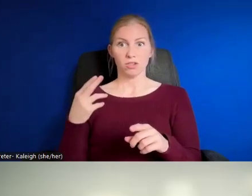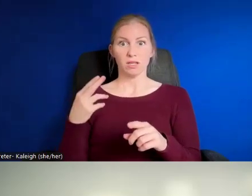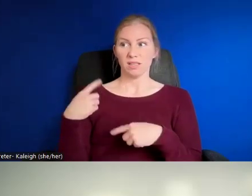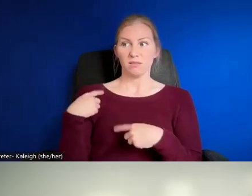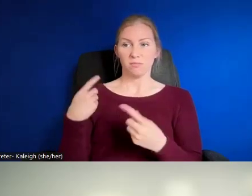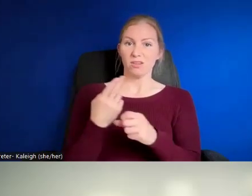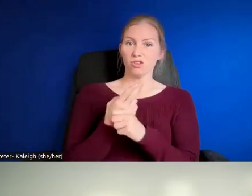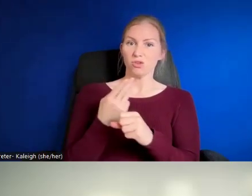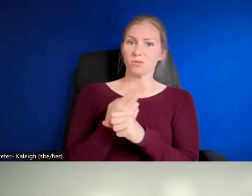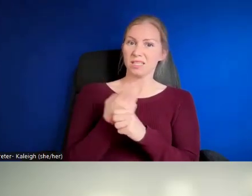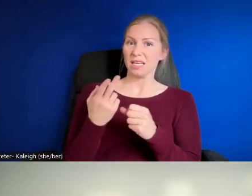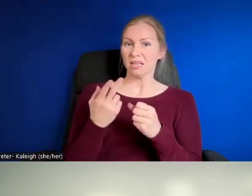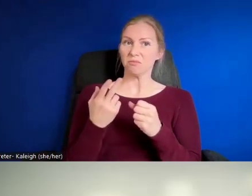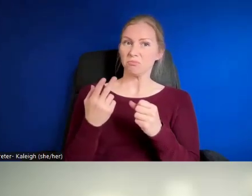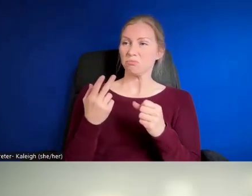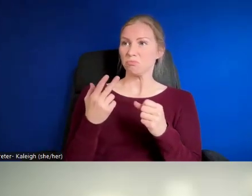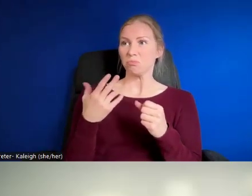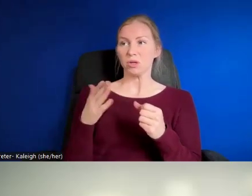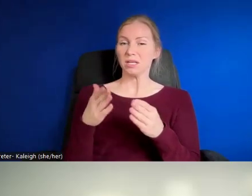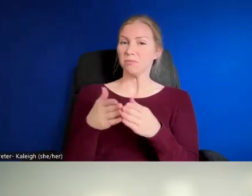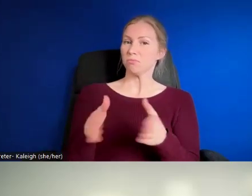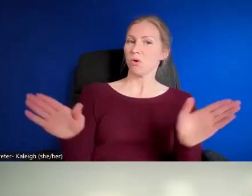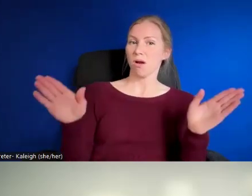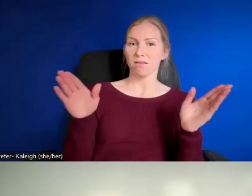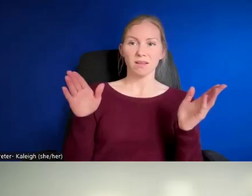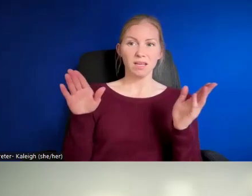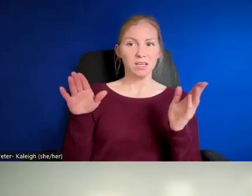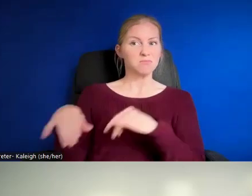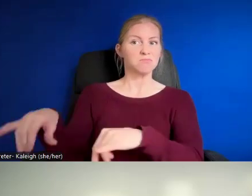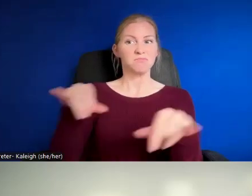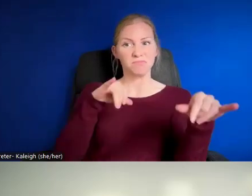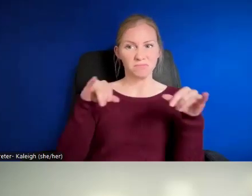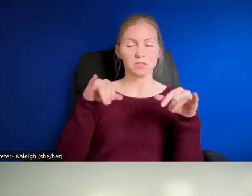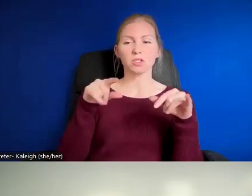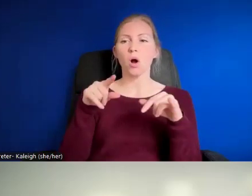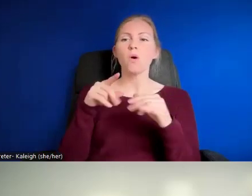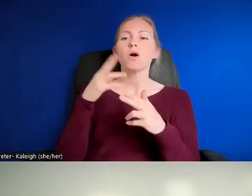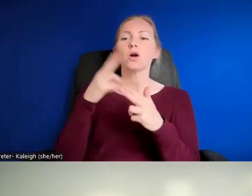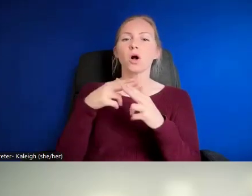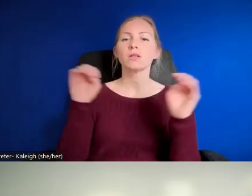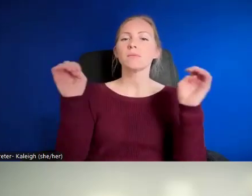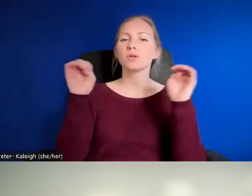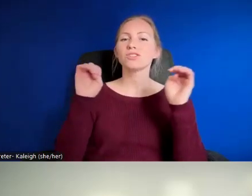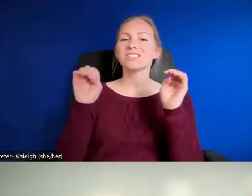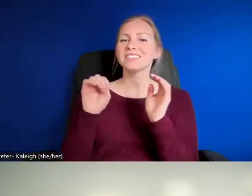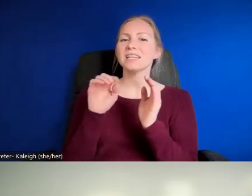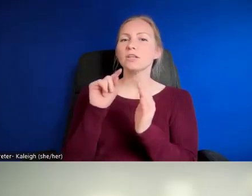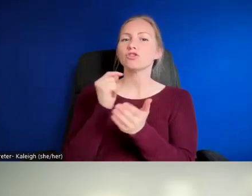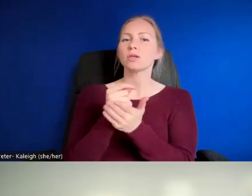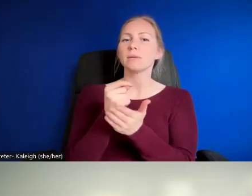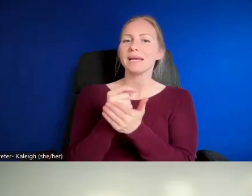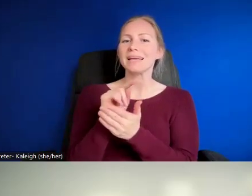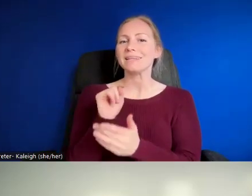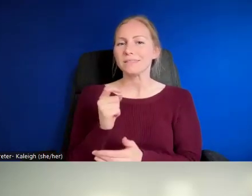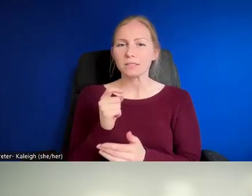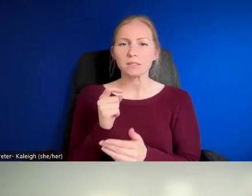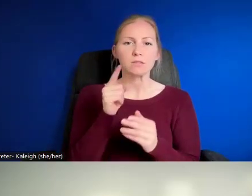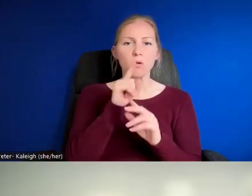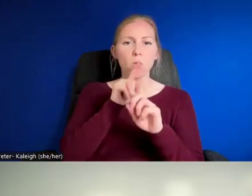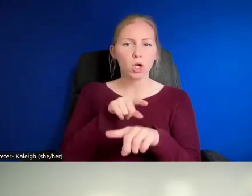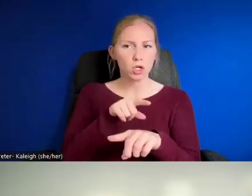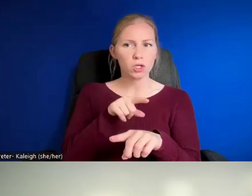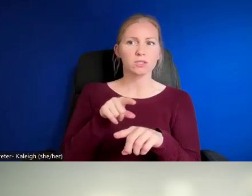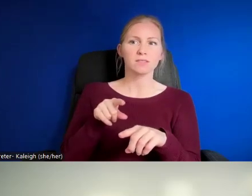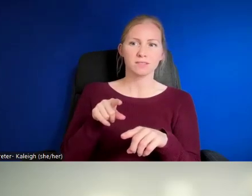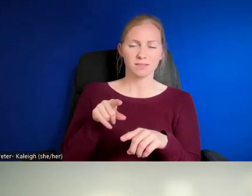quite widely for a number of years, called emergency treatment orders. These treatment orders,